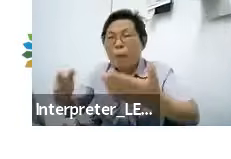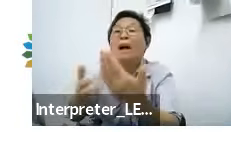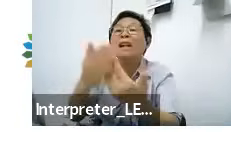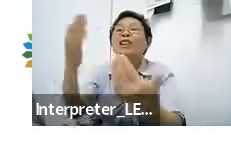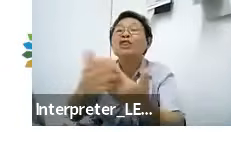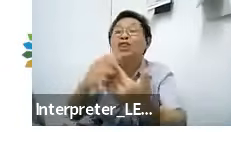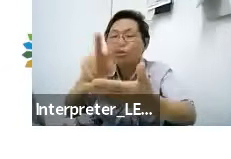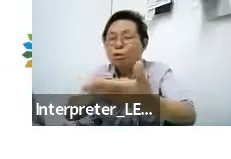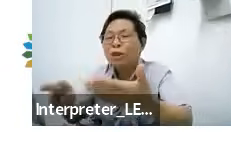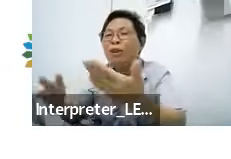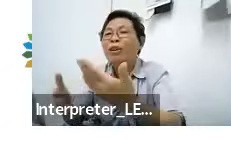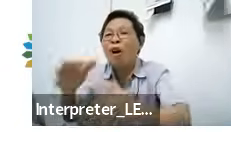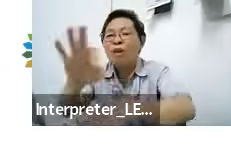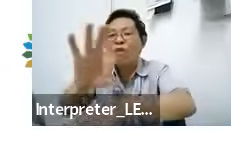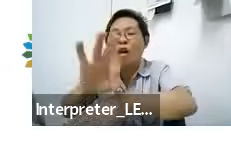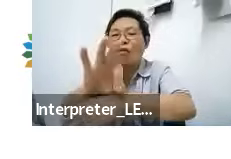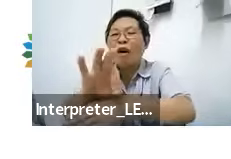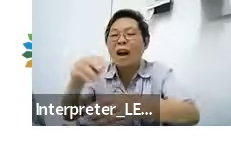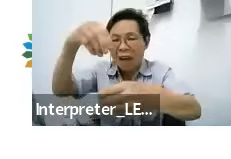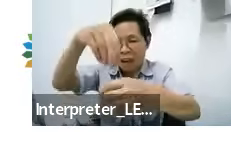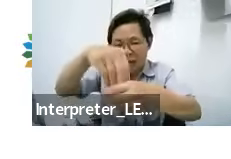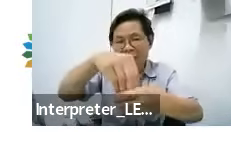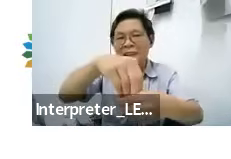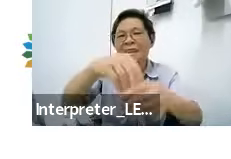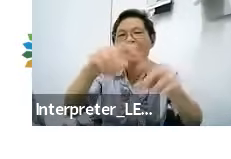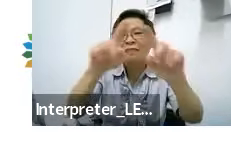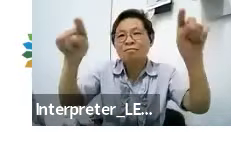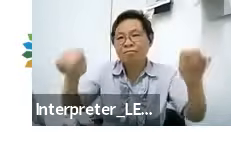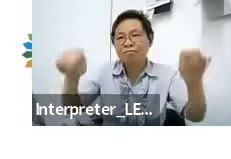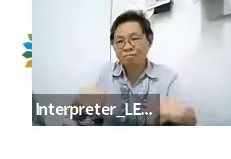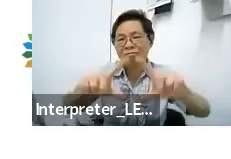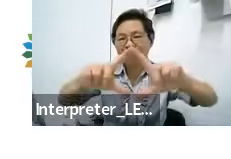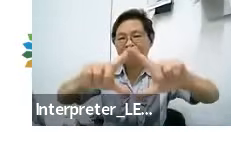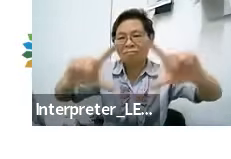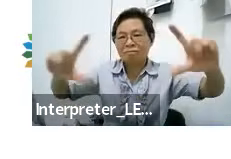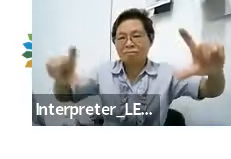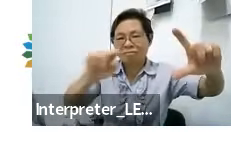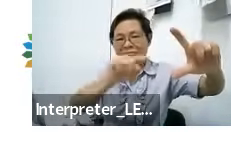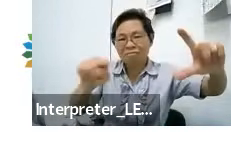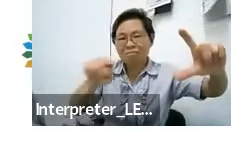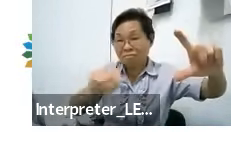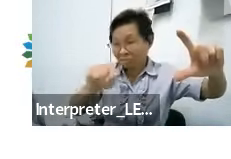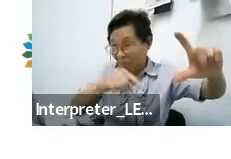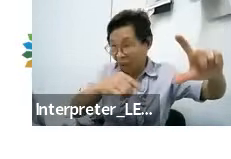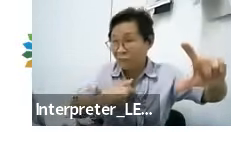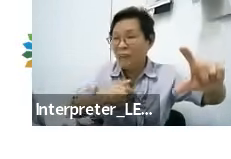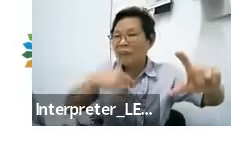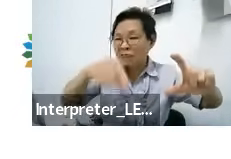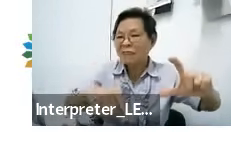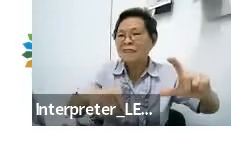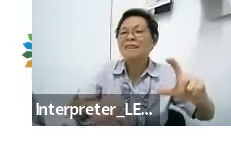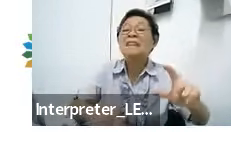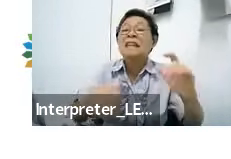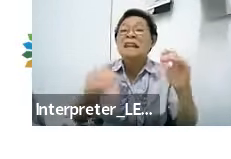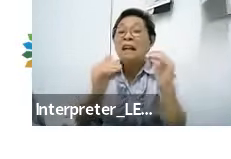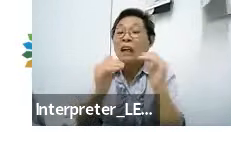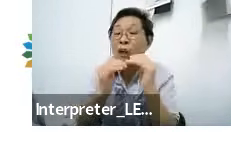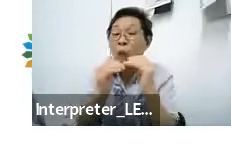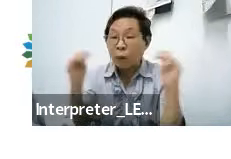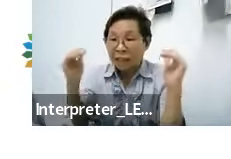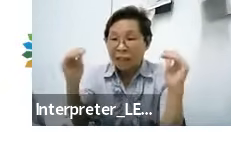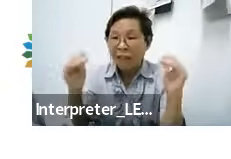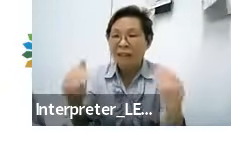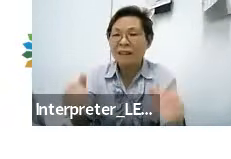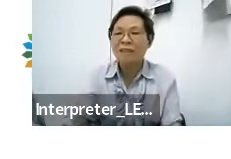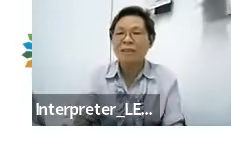function installed in their device. So this is equity.